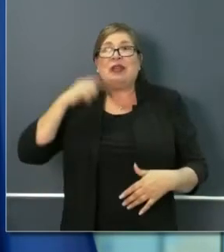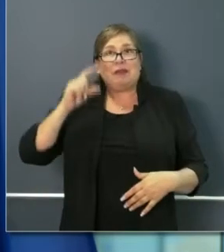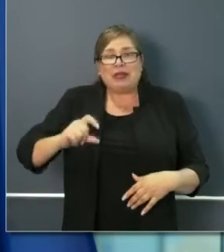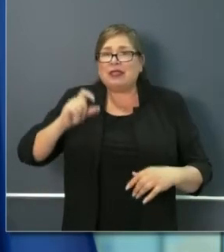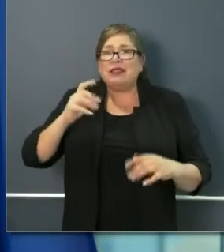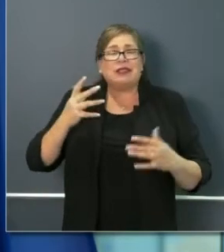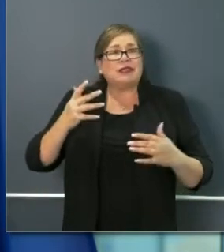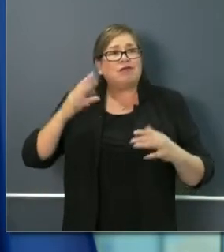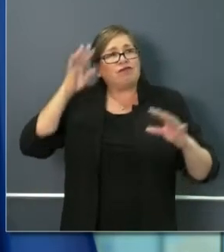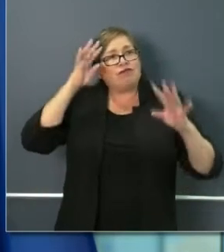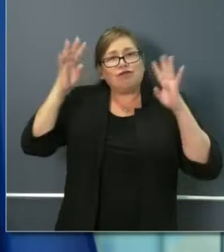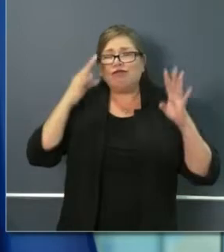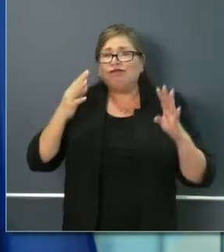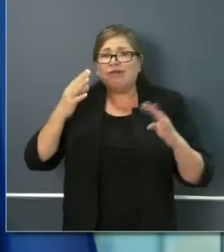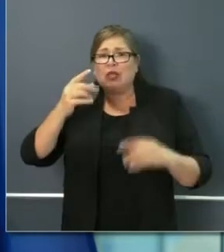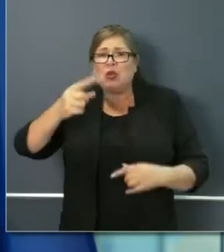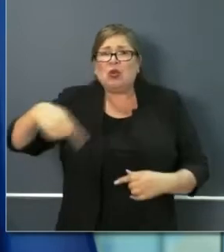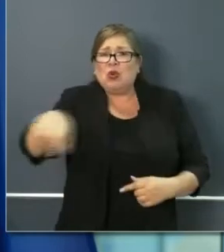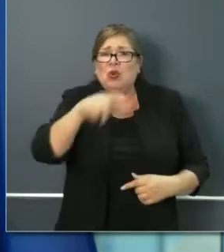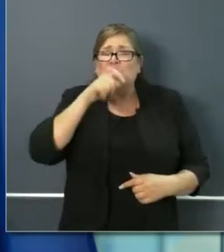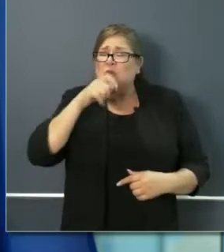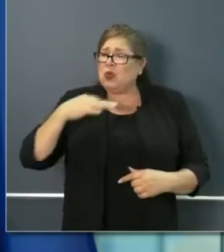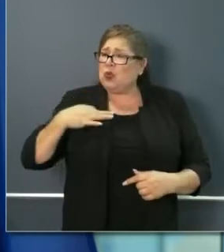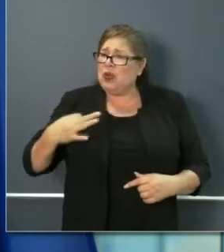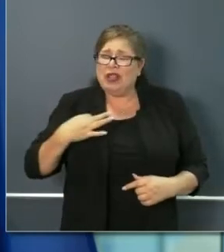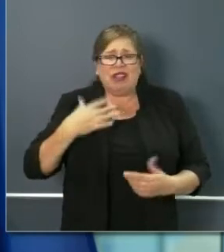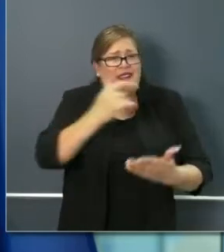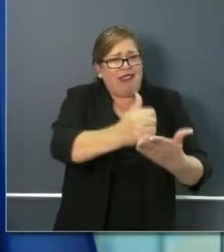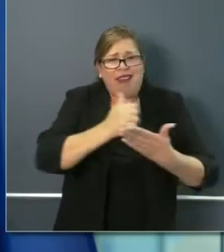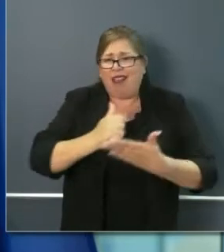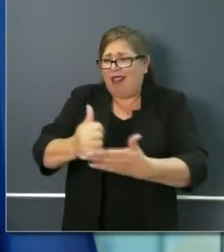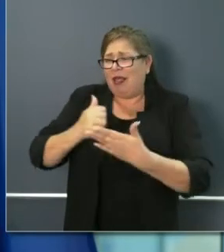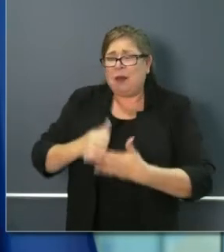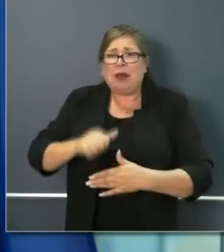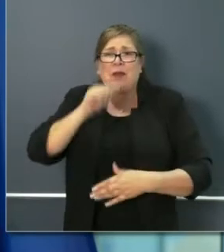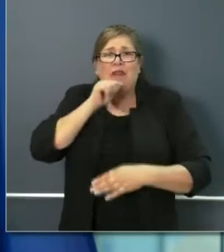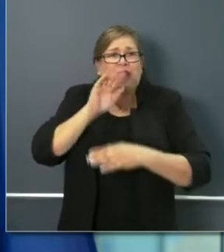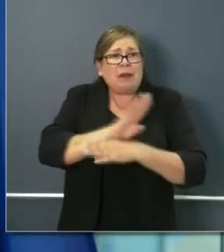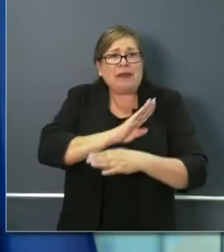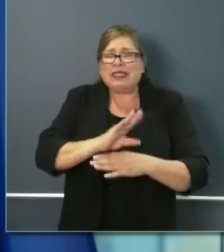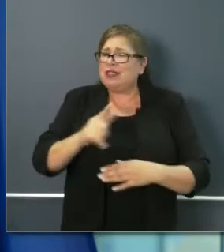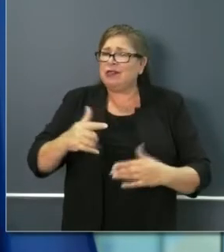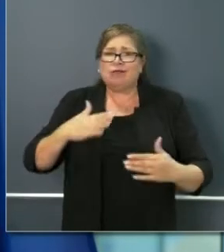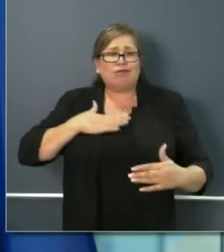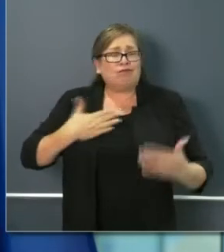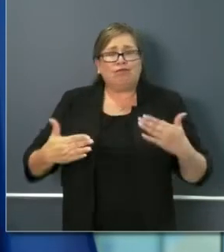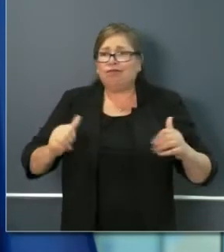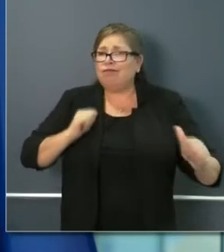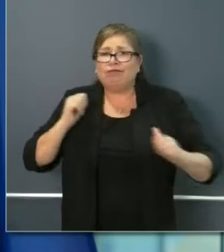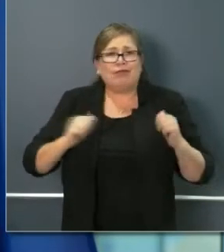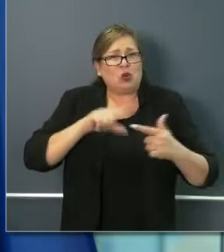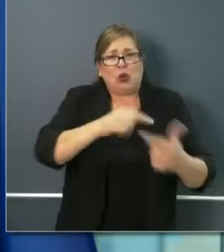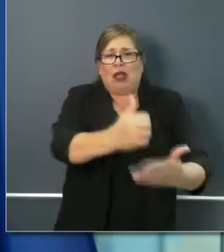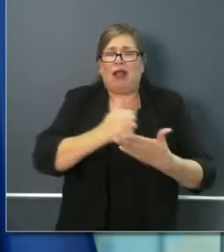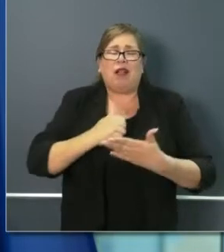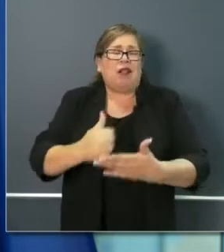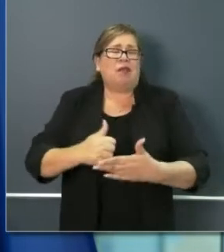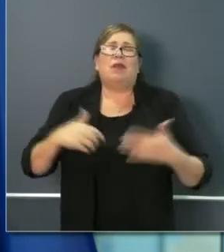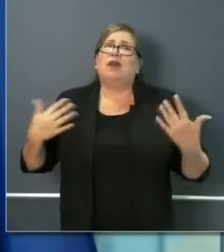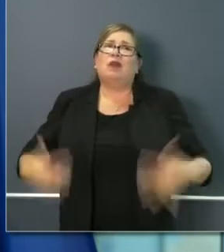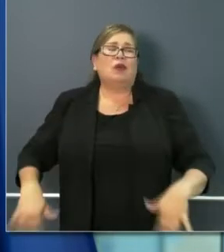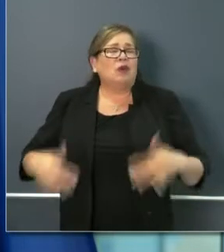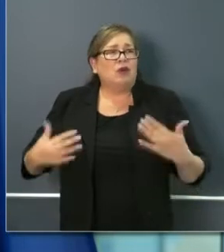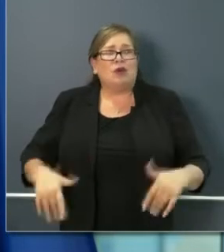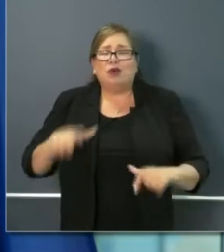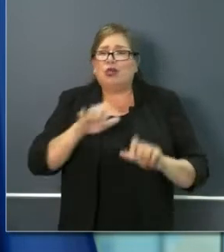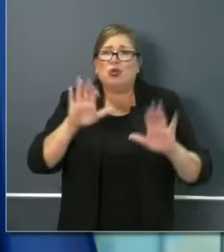it is being, in terms of civic contribution, in terms of people, the private sector stepping up in ways that really do justice